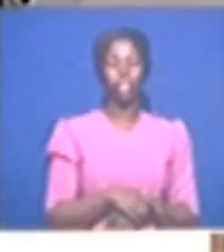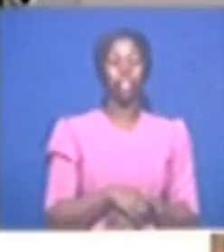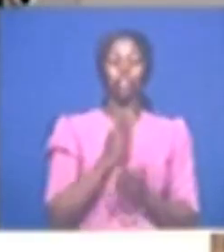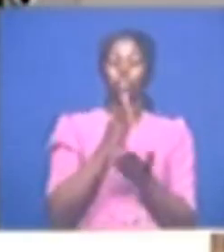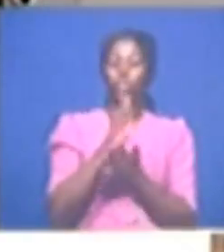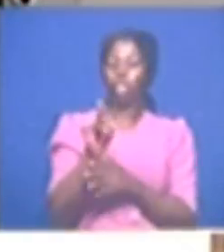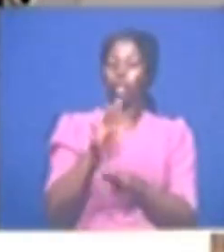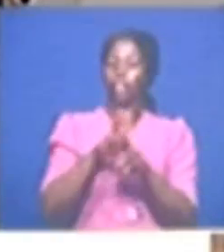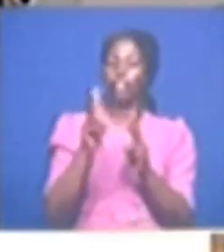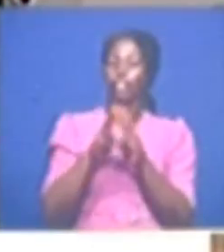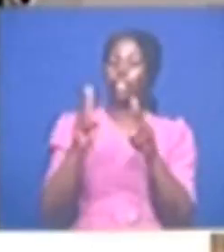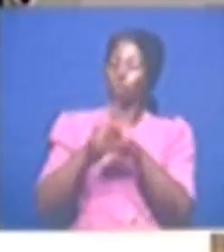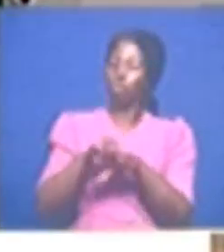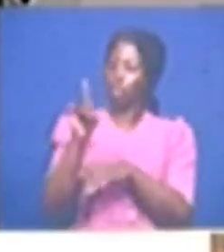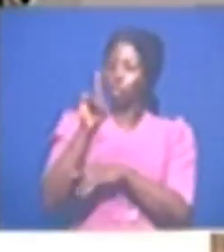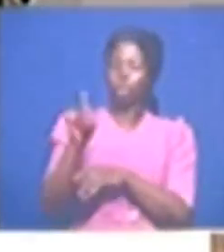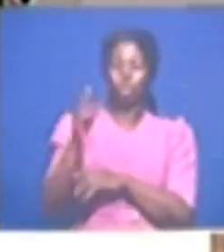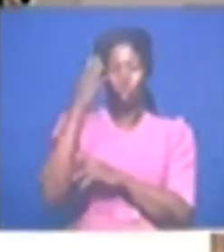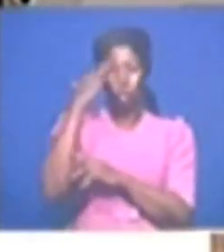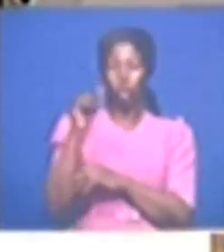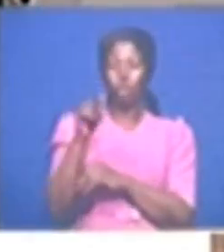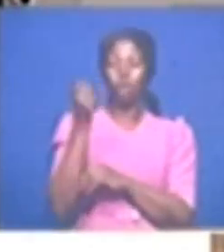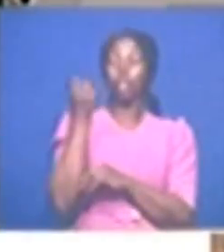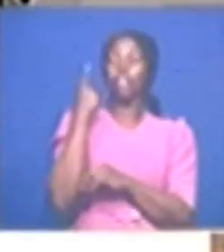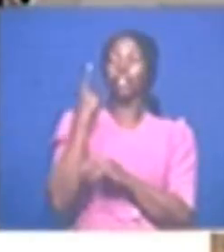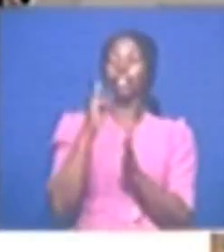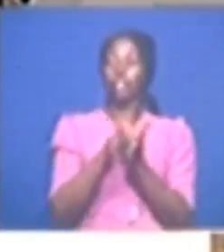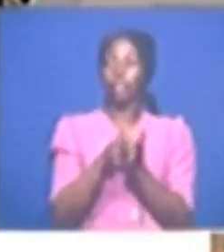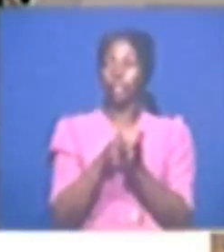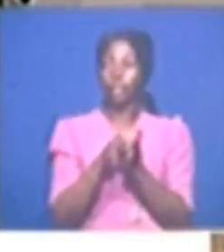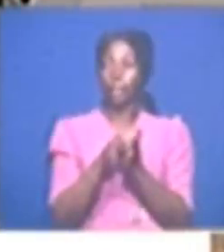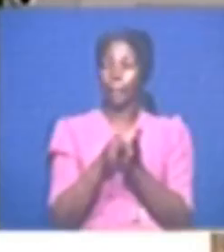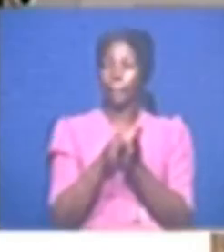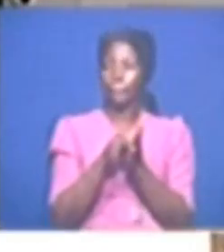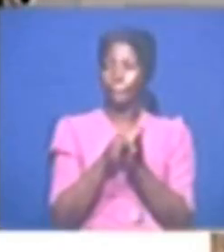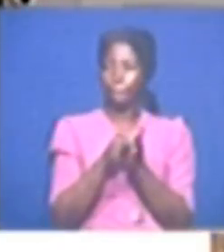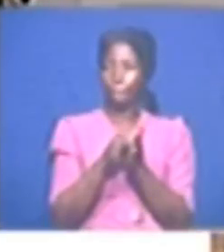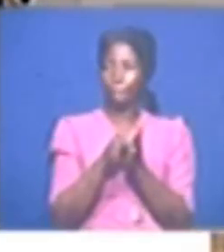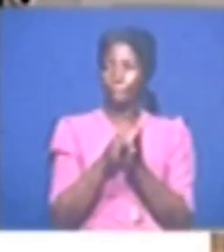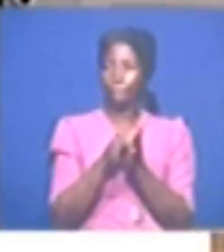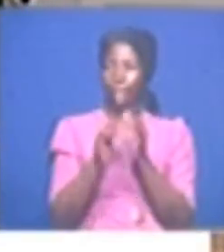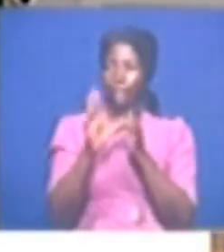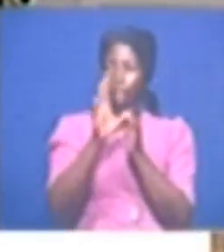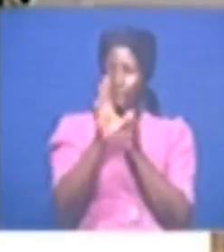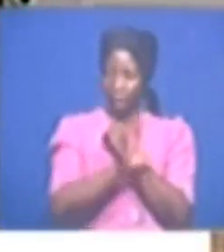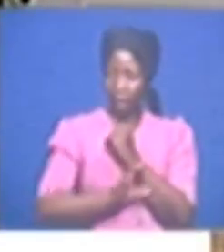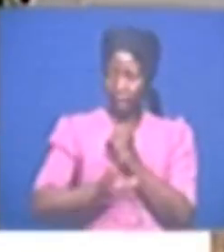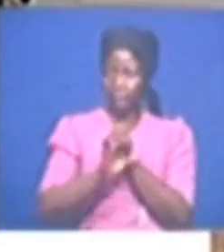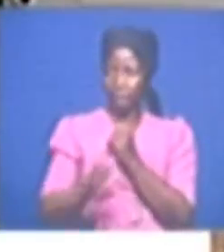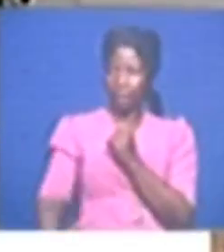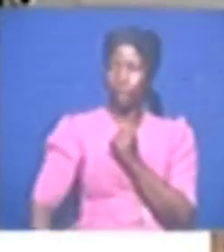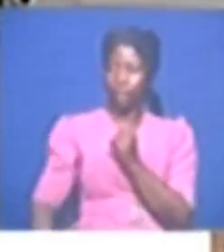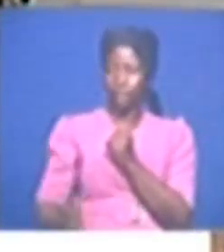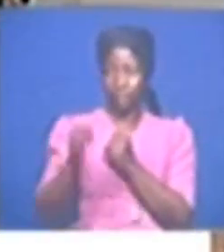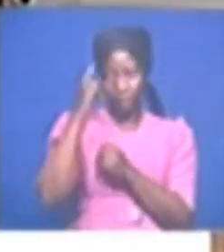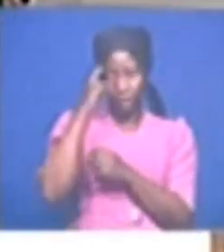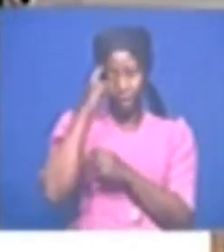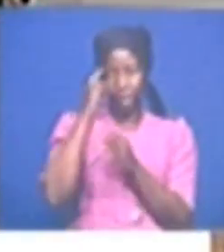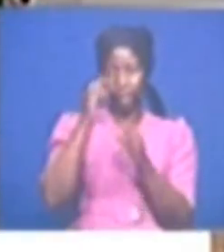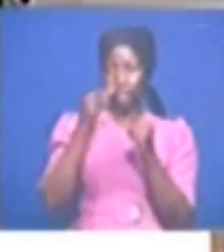question, because you realize that the country, I think 80% of the